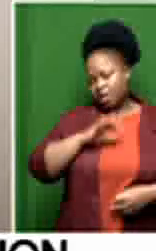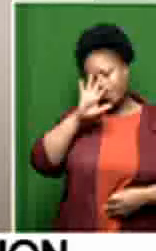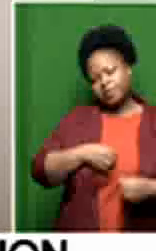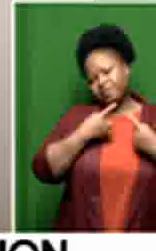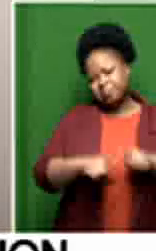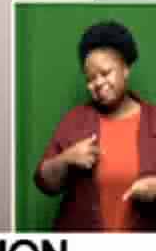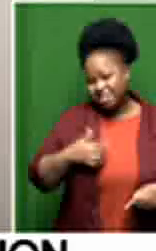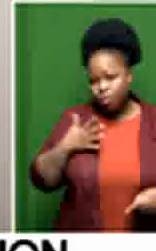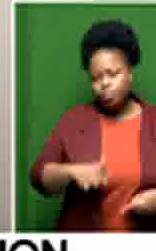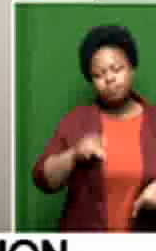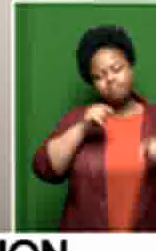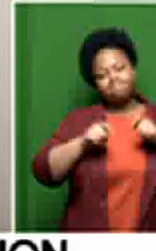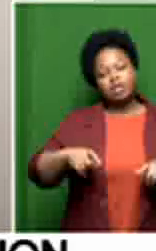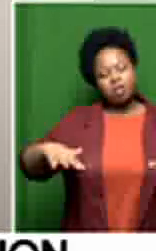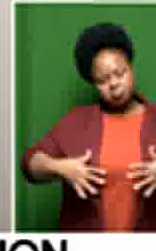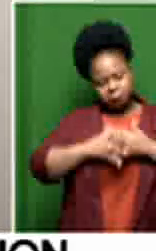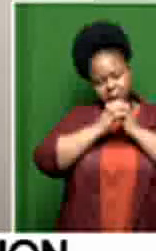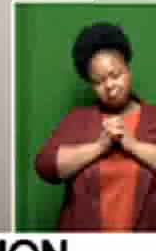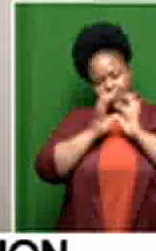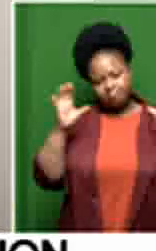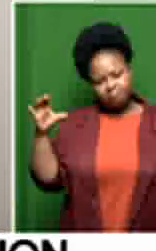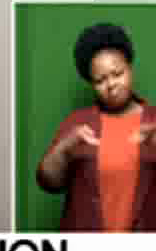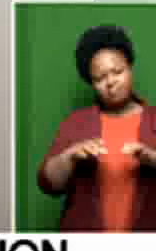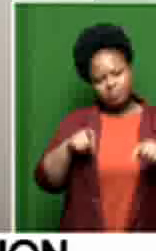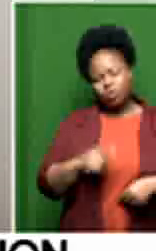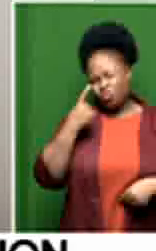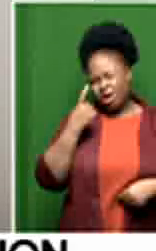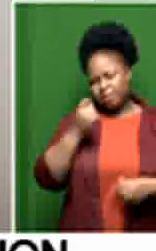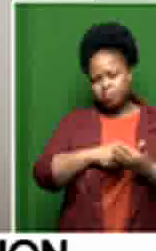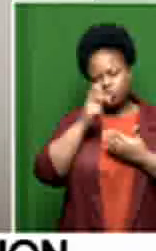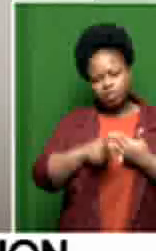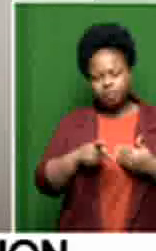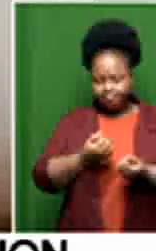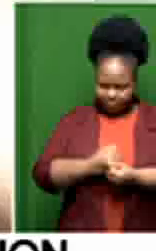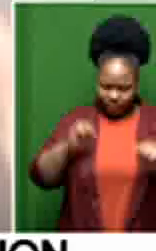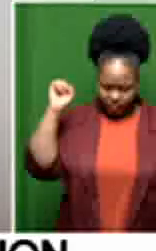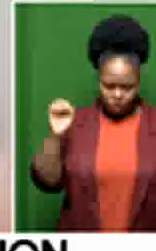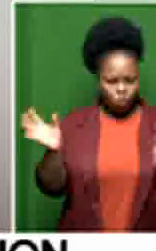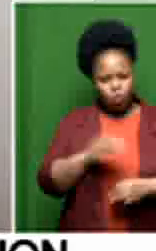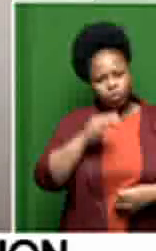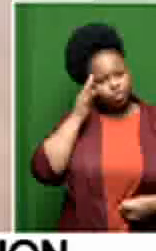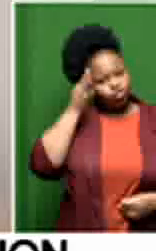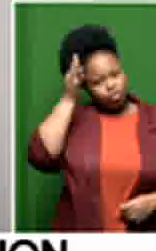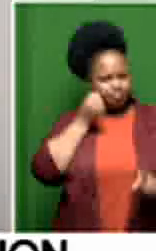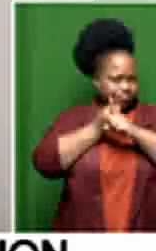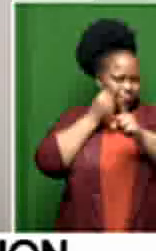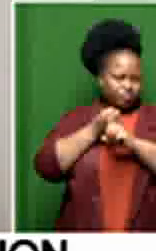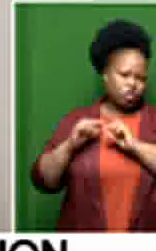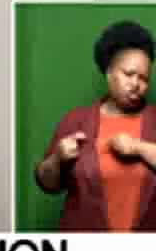to be together, come together on this one project there to liberate all of the dreams and break all